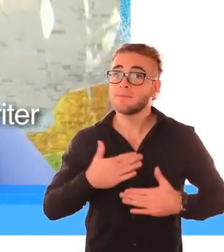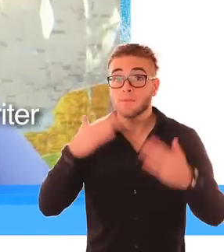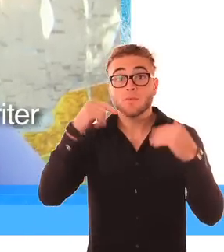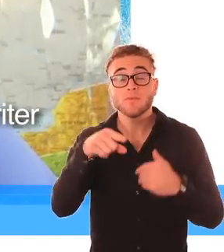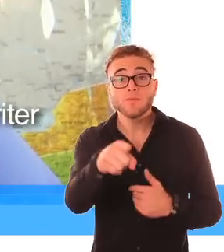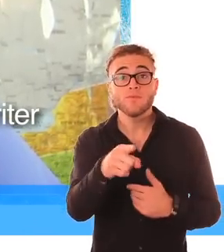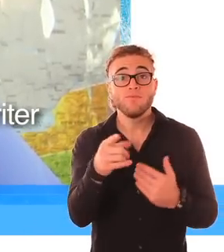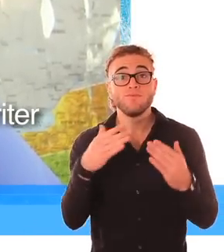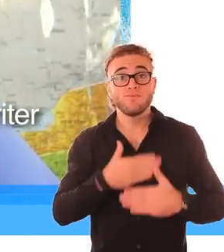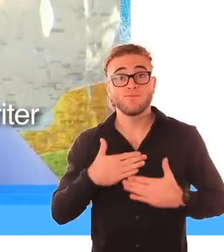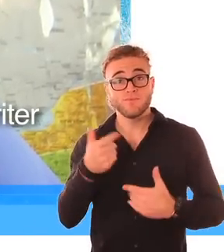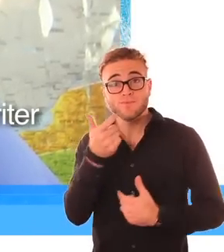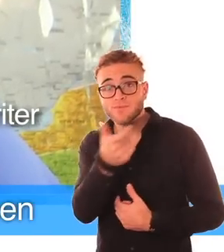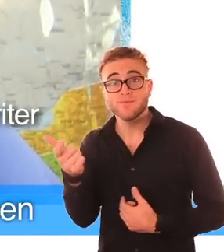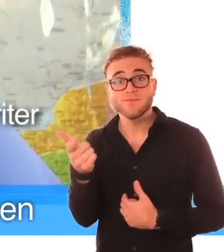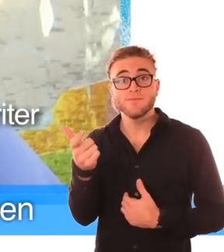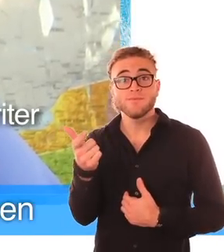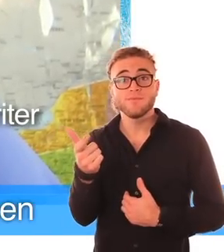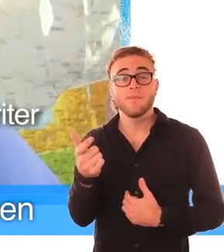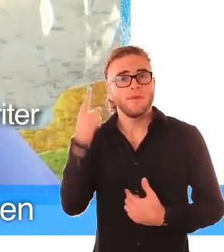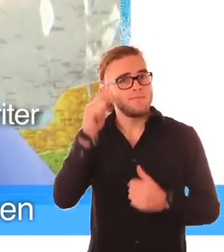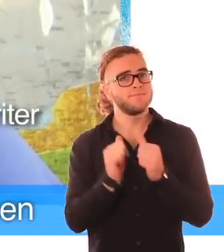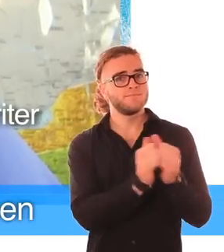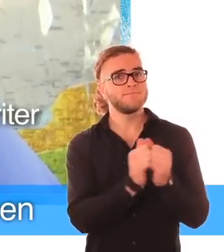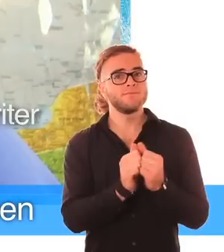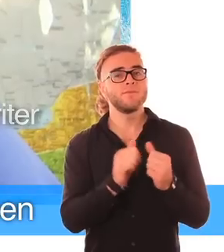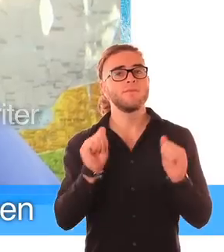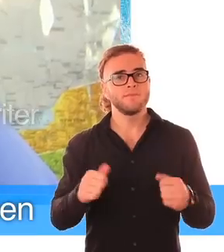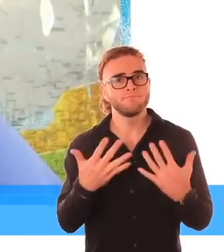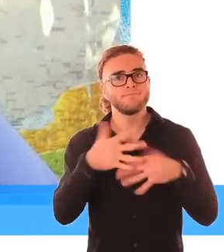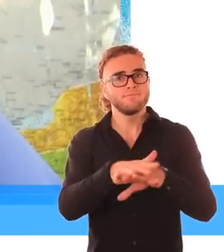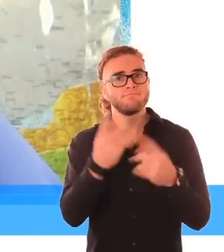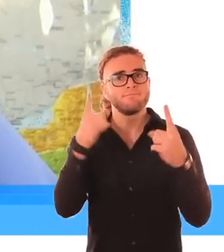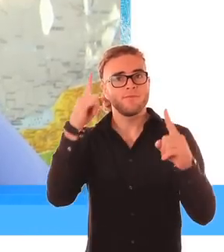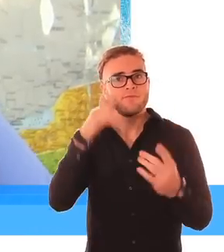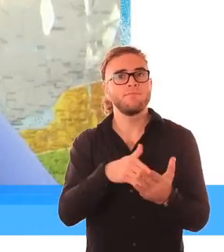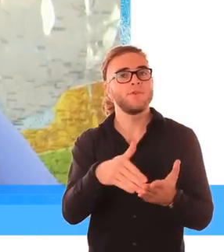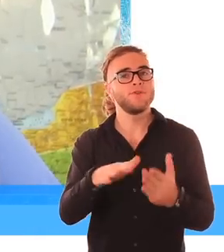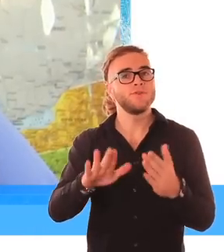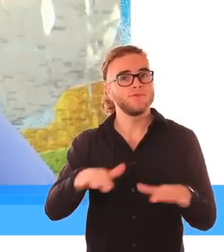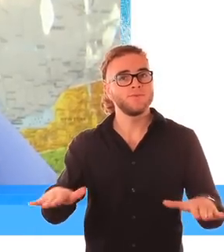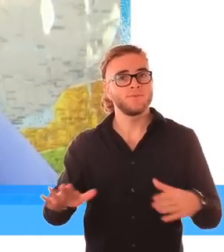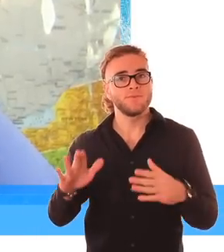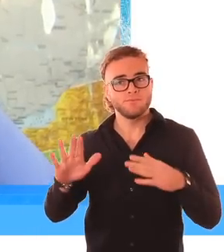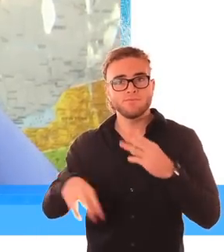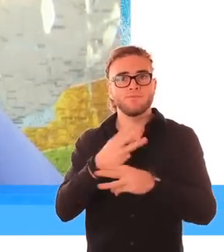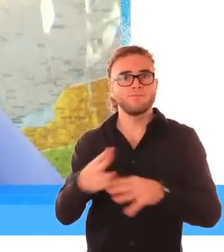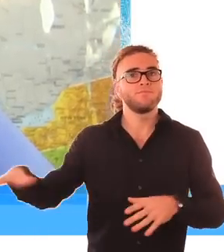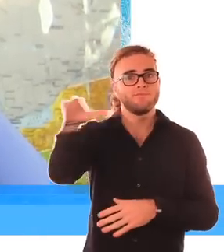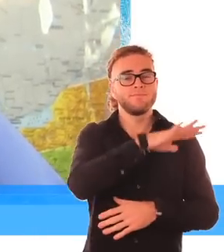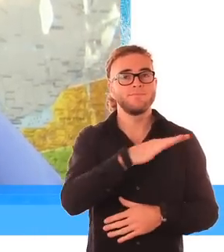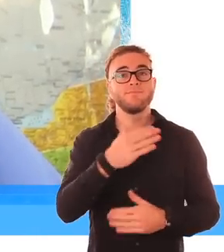as much as I enjoyed writing it. I think that together we can make inclusion happen for the millions of children we serve each